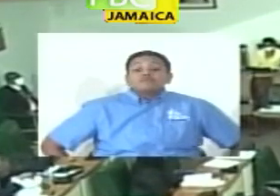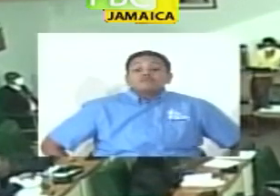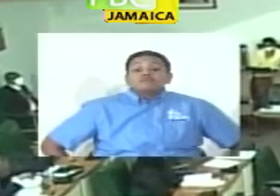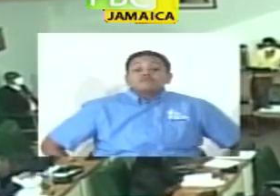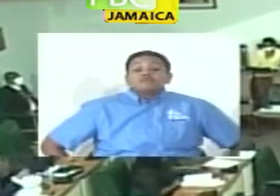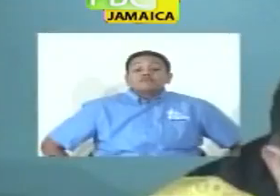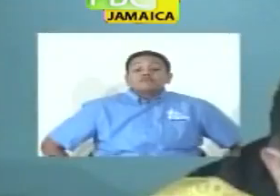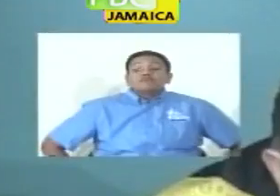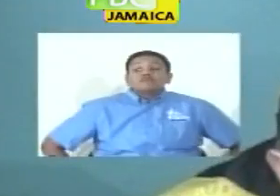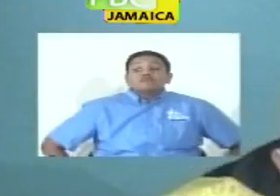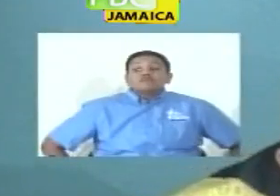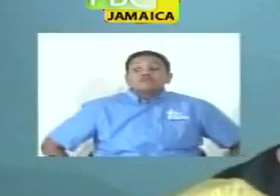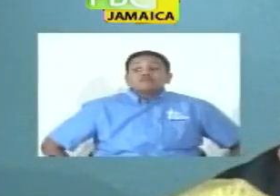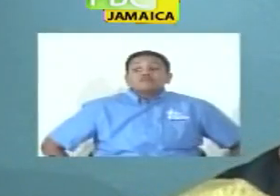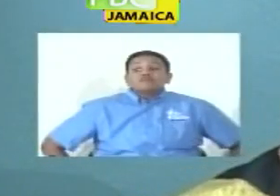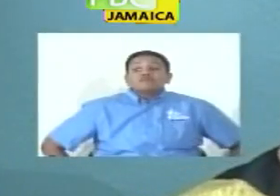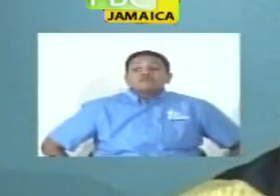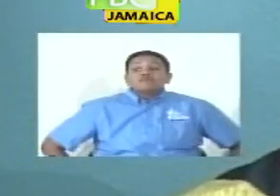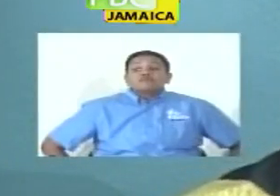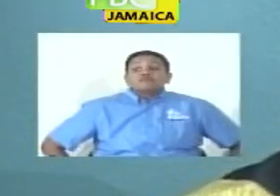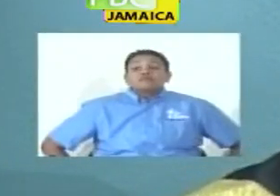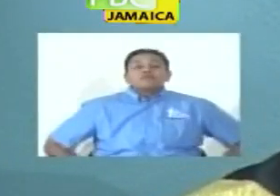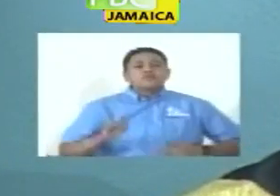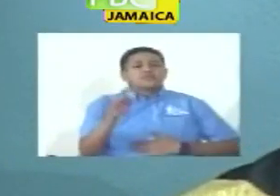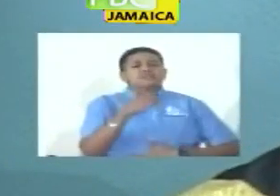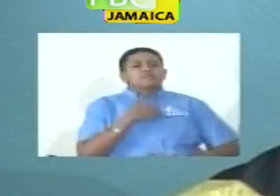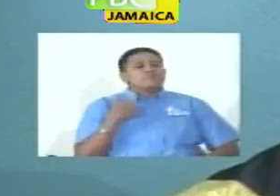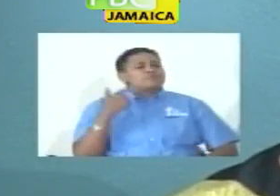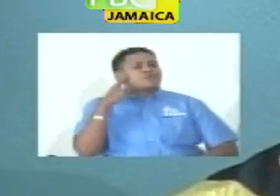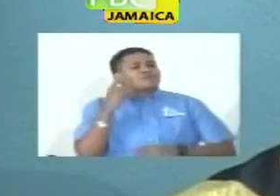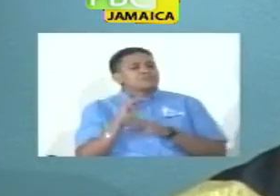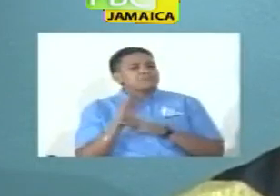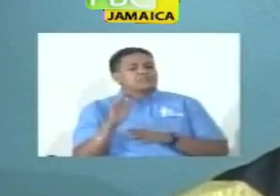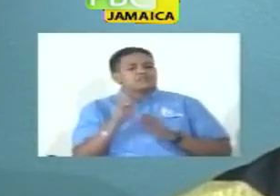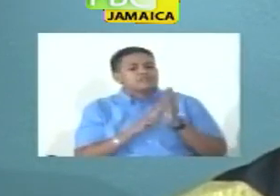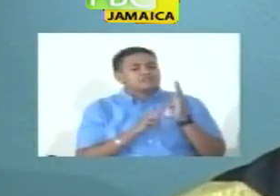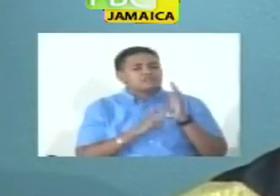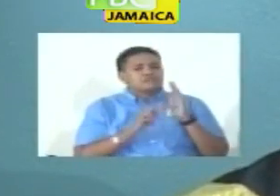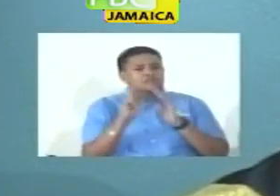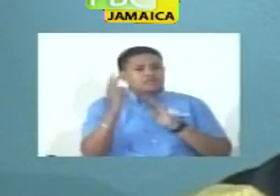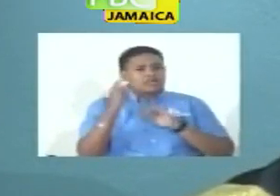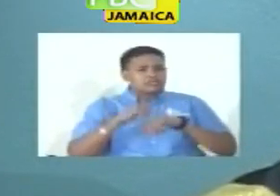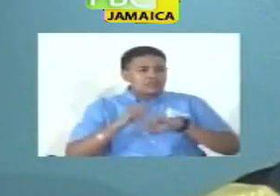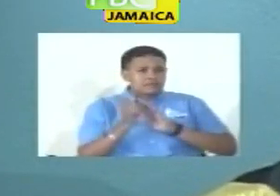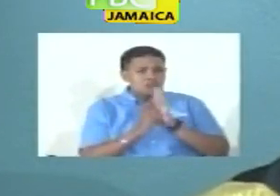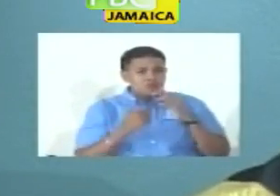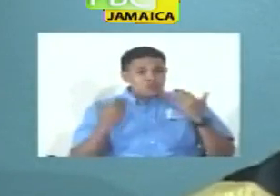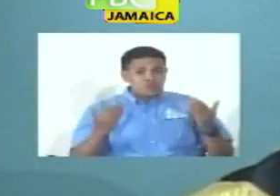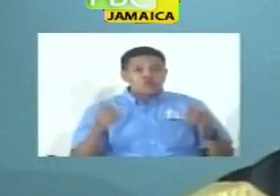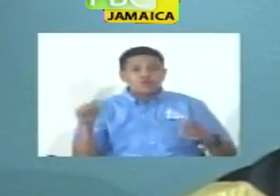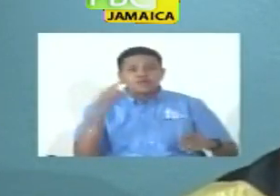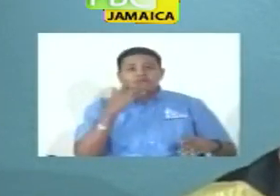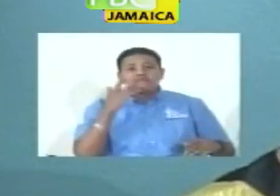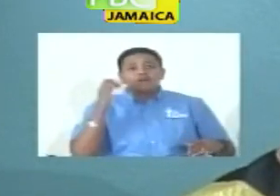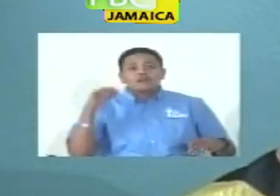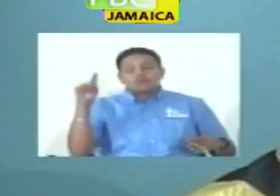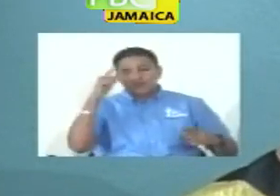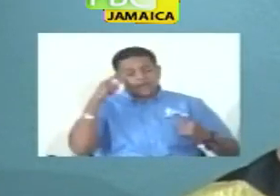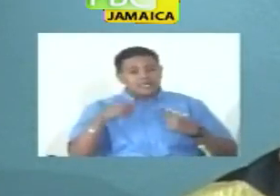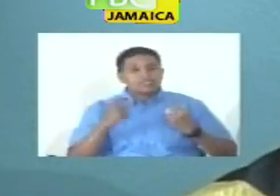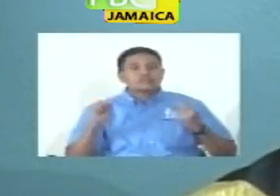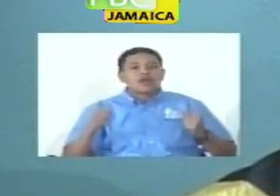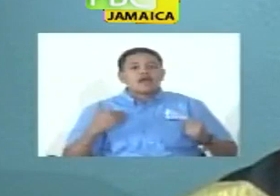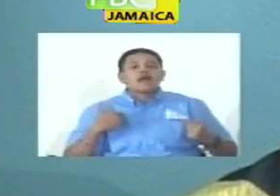The question members would have heard from the minister is that the bill be read a second time. Those in favor?